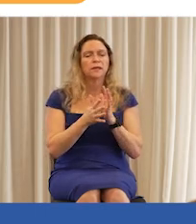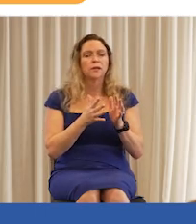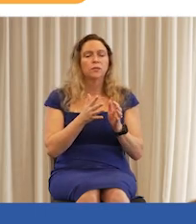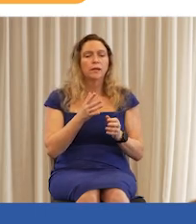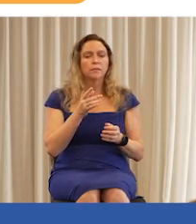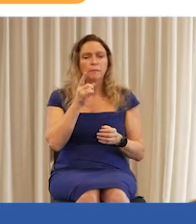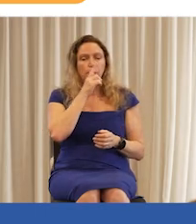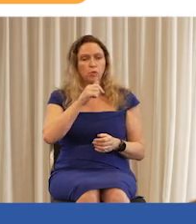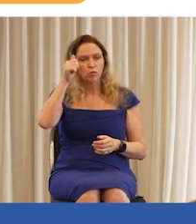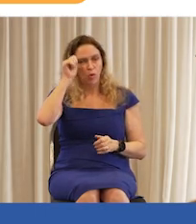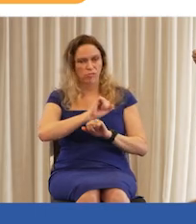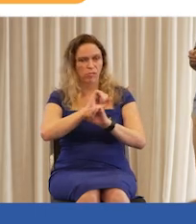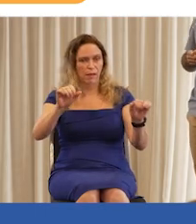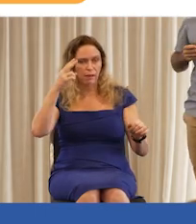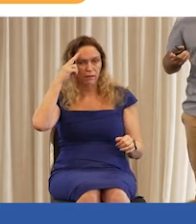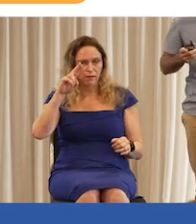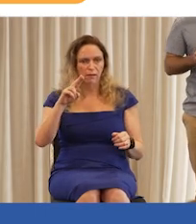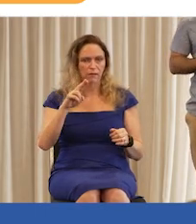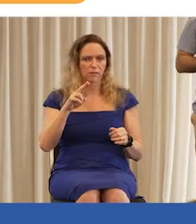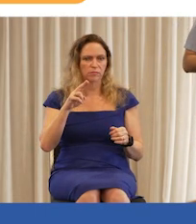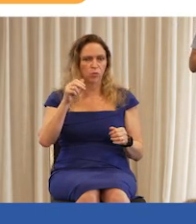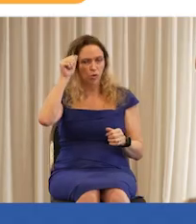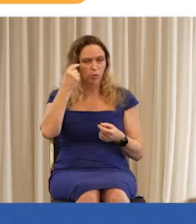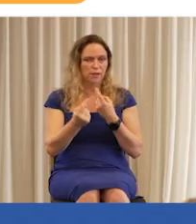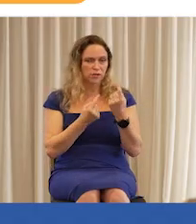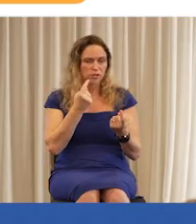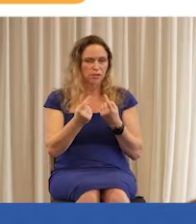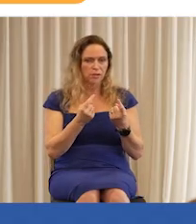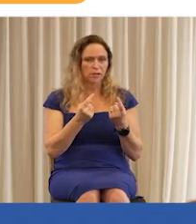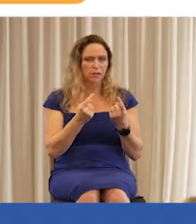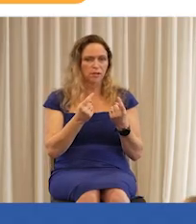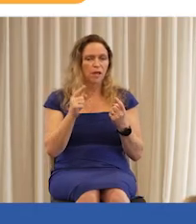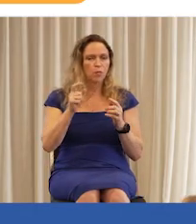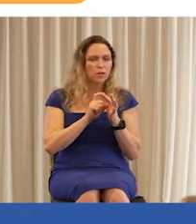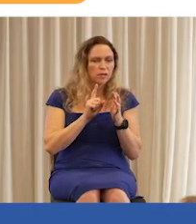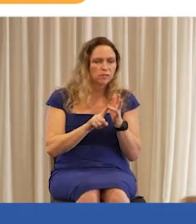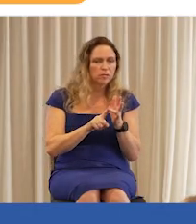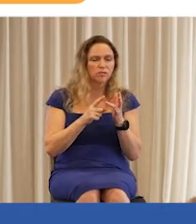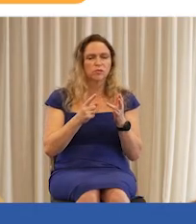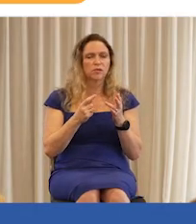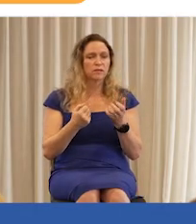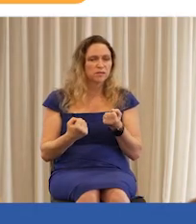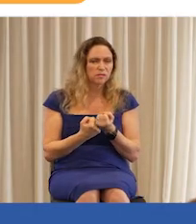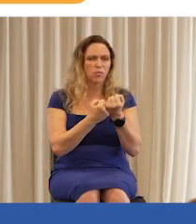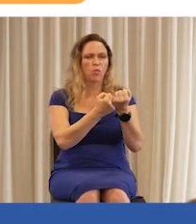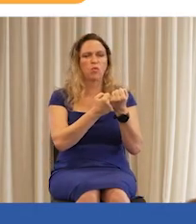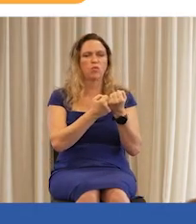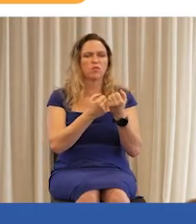name and know of others by name and their contribution is valued, acknowledged, supported, and rewarded.